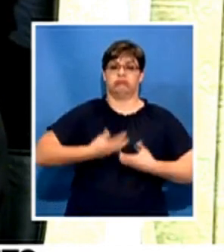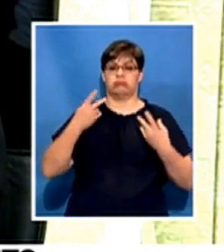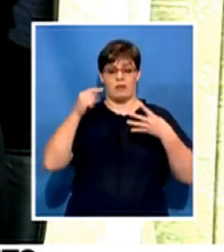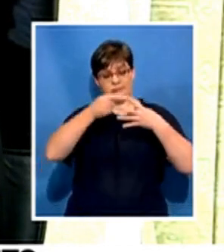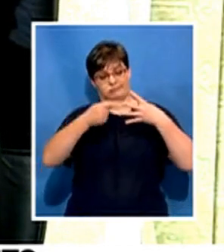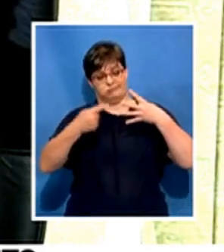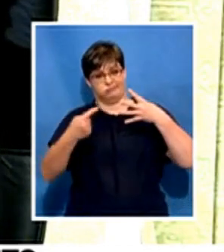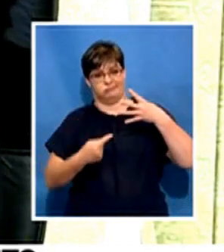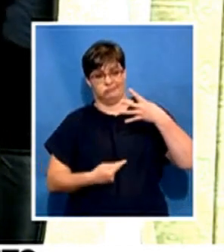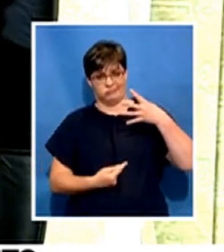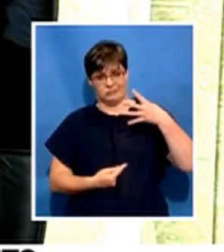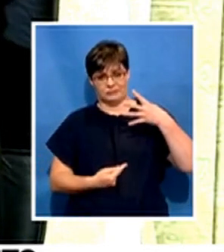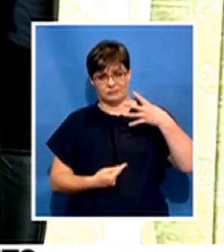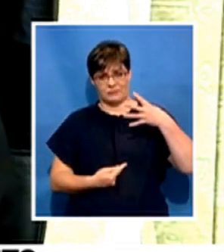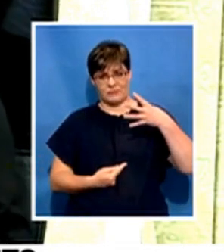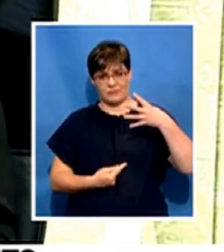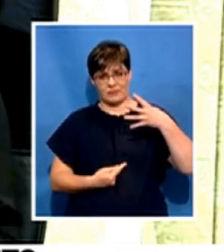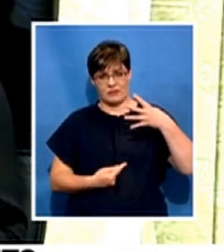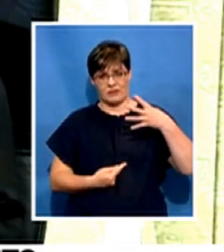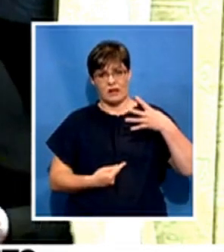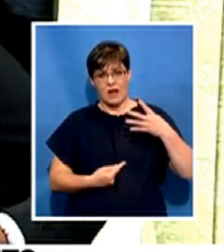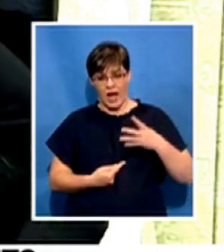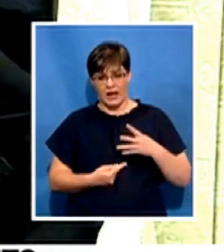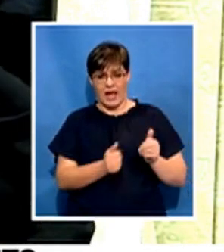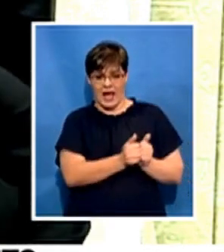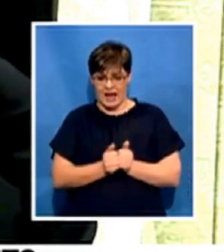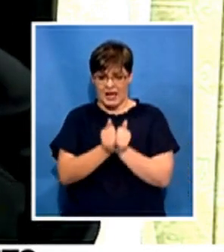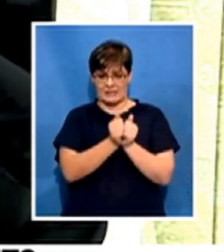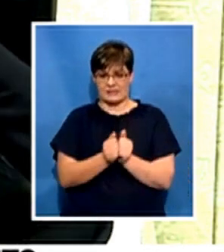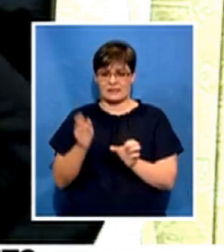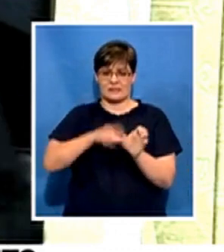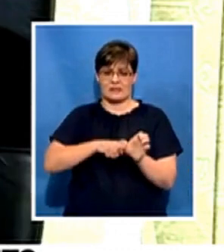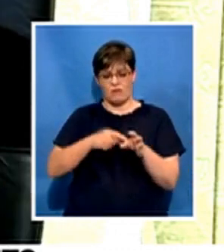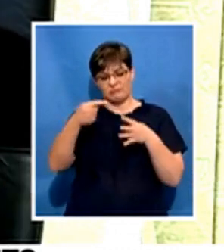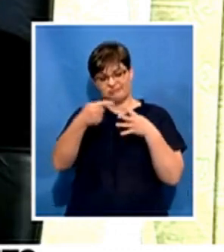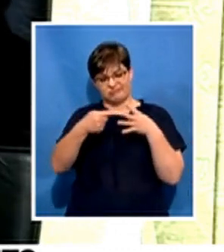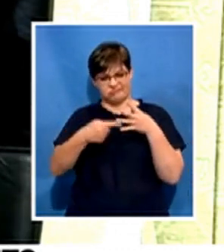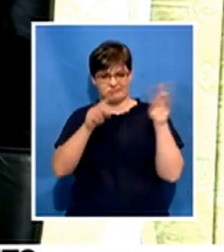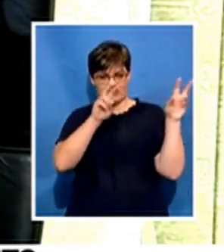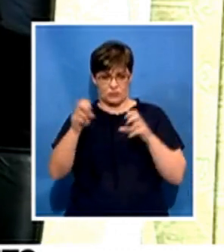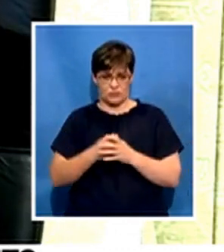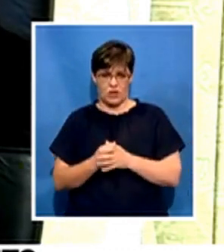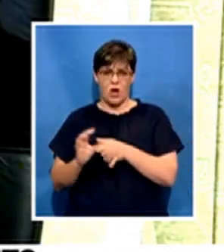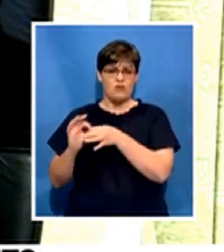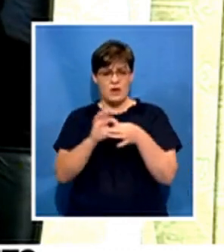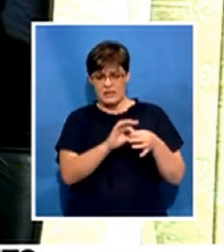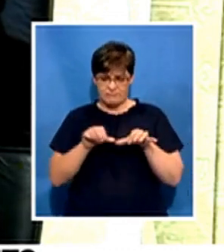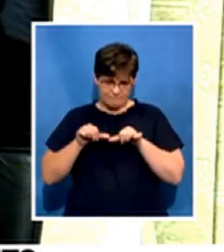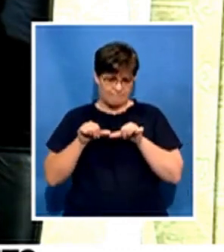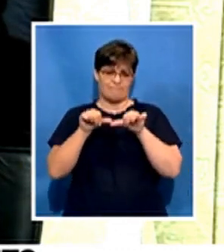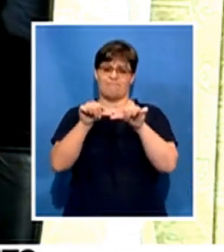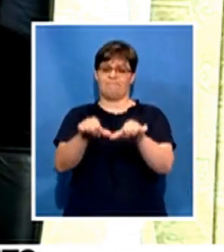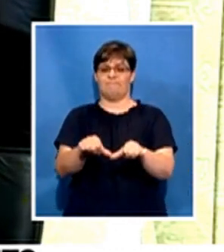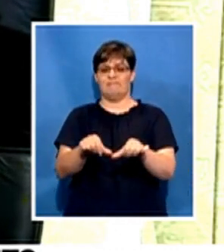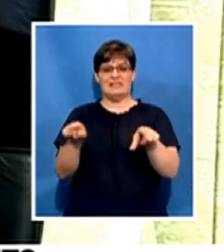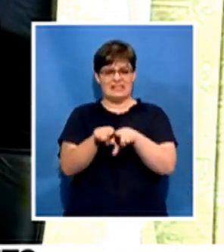as a component of the alliance on a number of issues. So our relationship will continue to have those